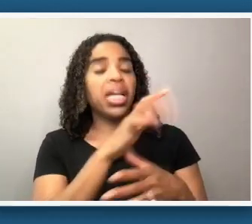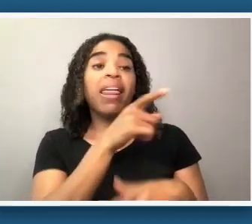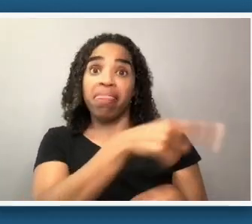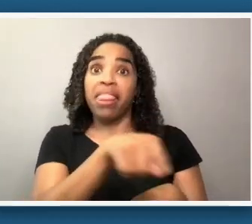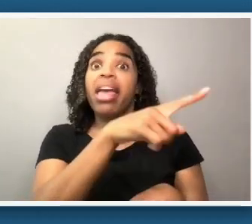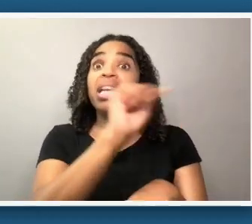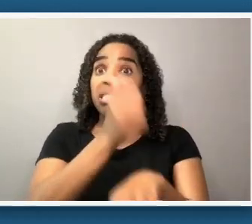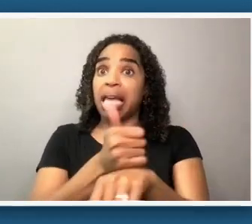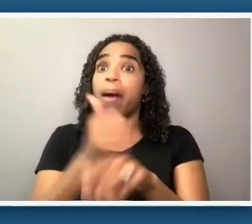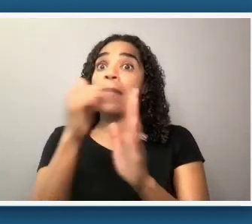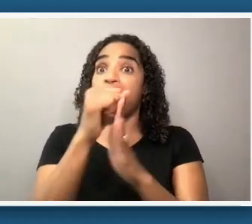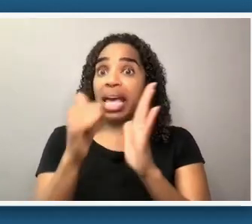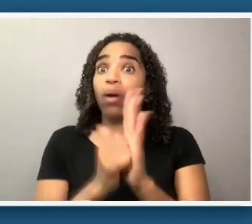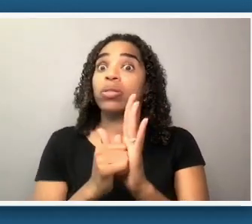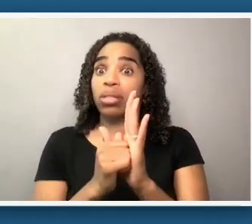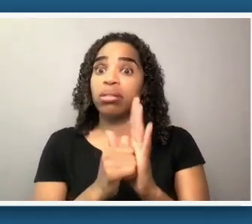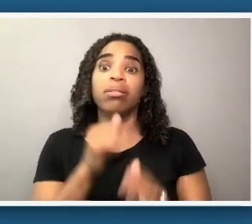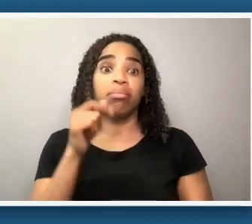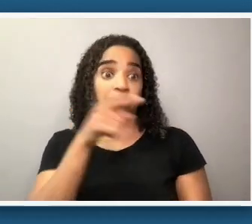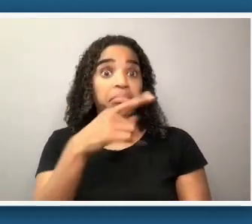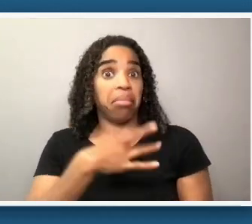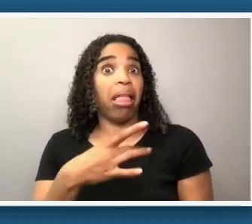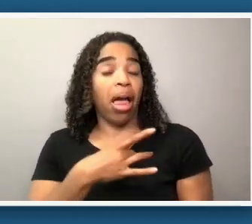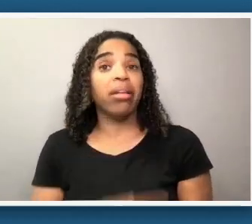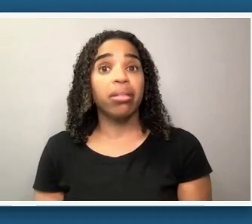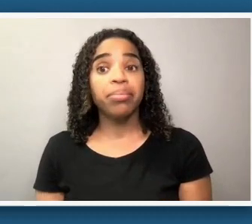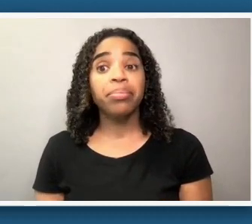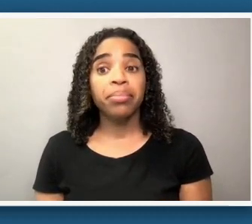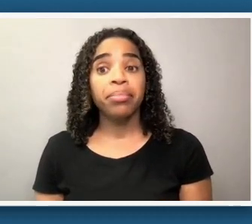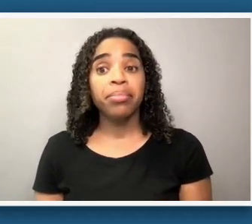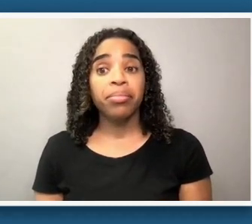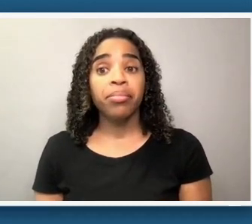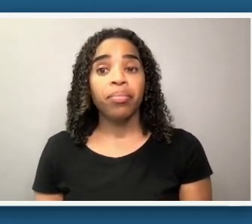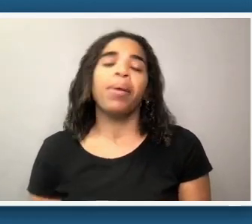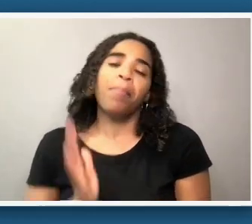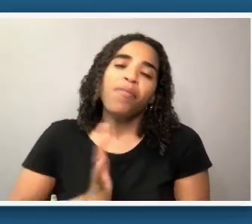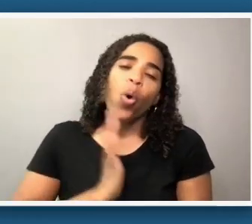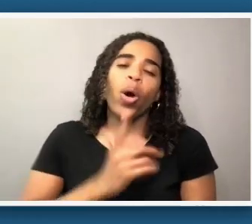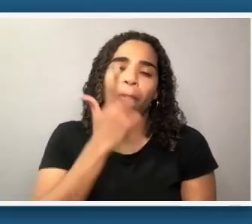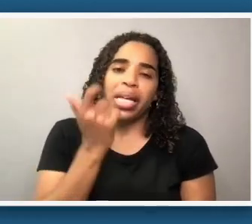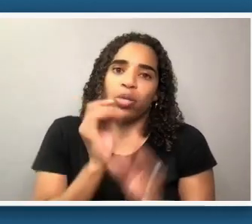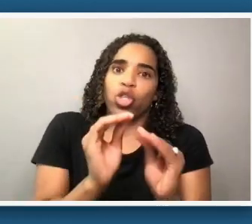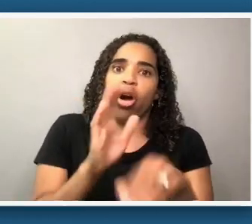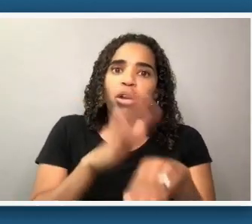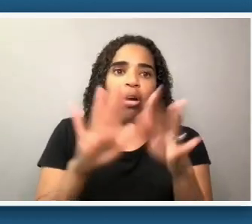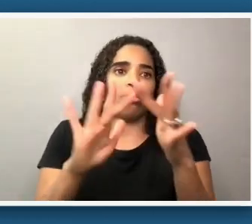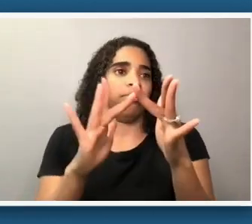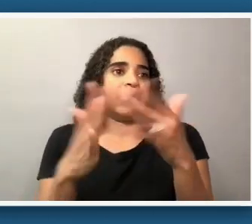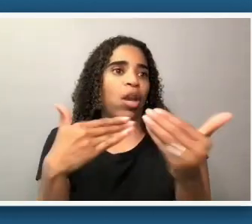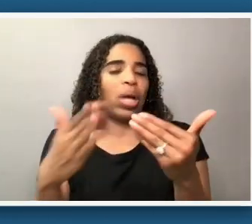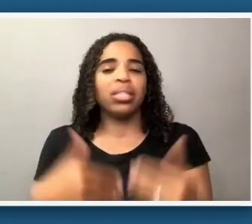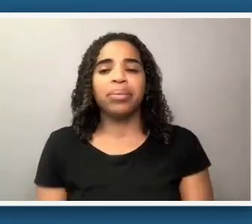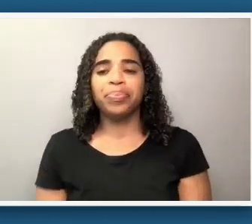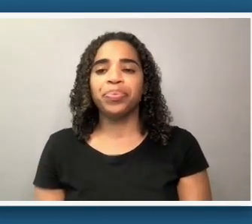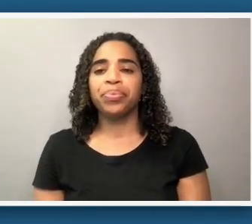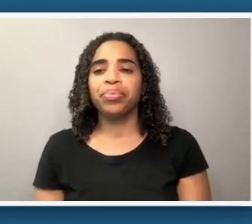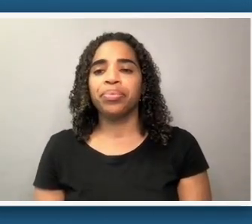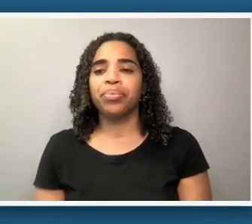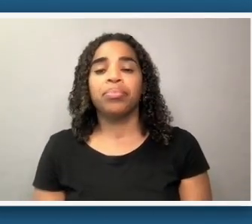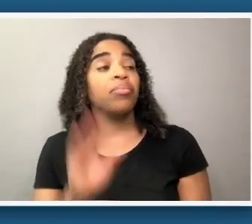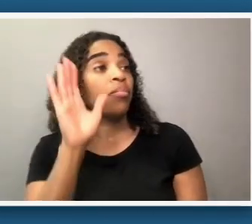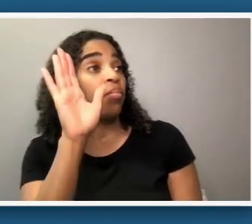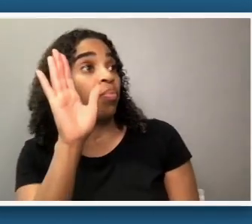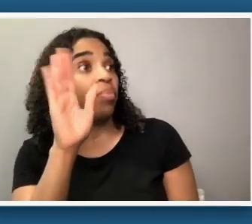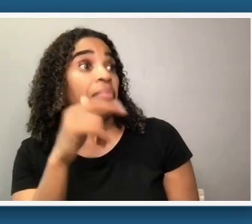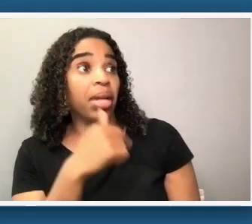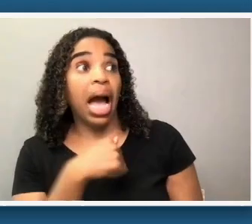that, and they found it helpful at the time when we were, all virtual. And I've done both, where I